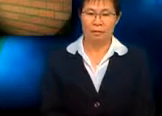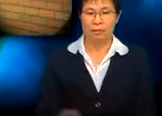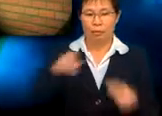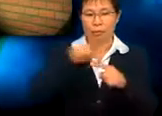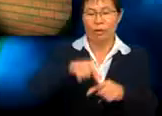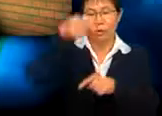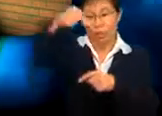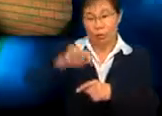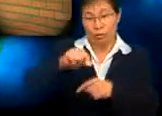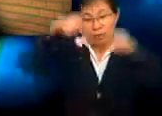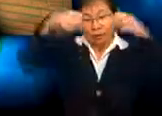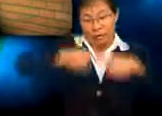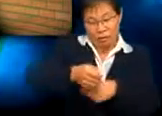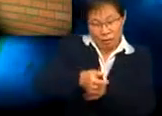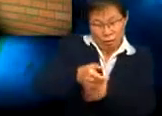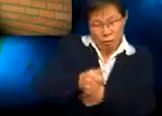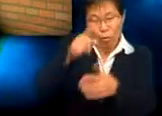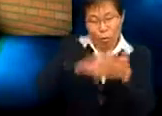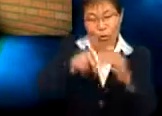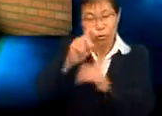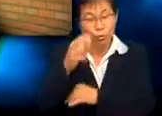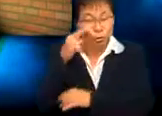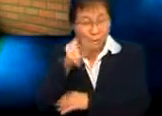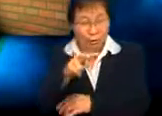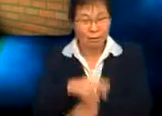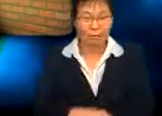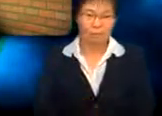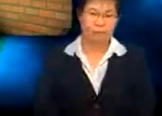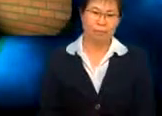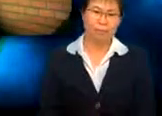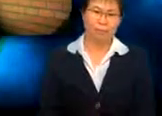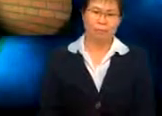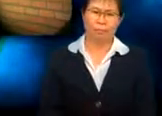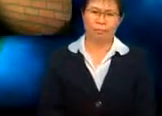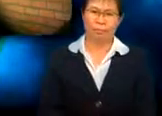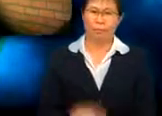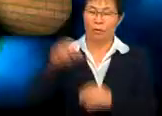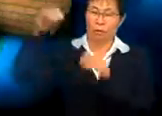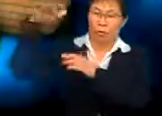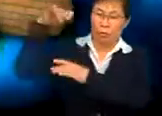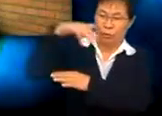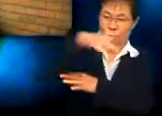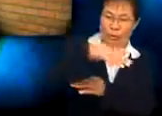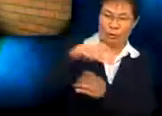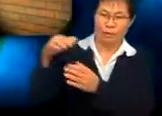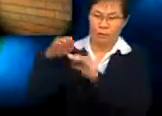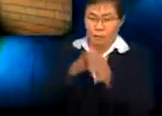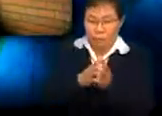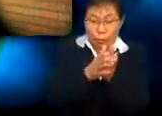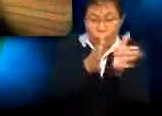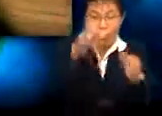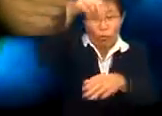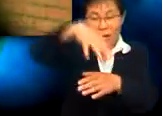When I switch on the torchlight, what do you see? A ray of light is produced from the